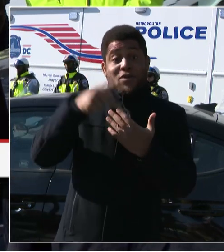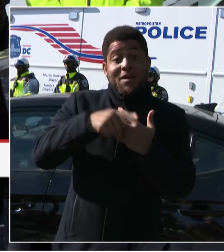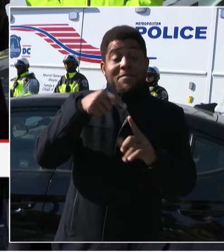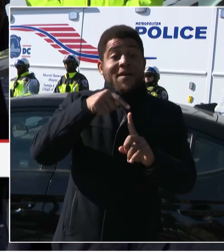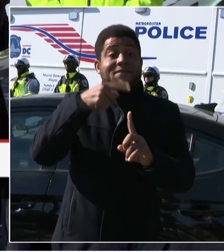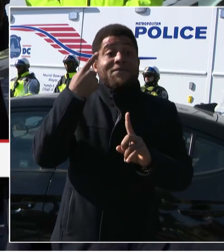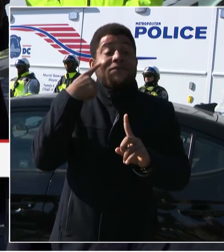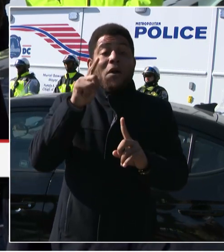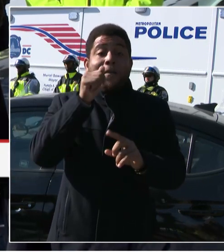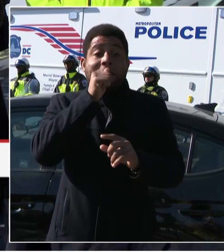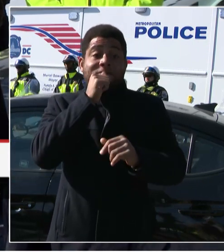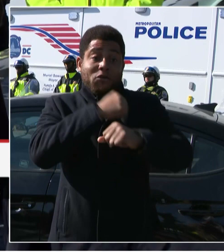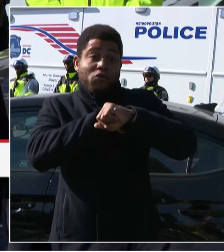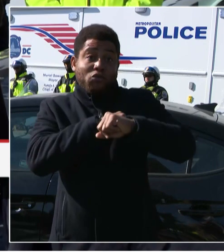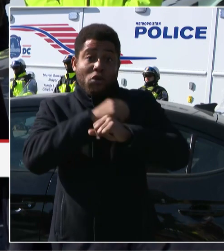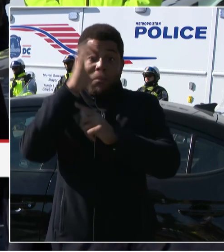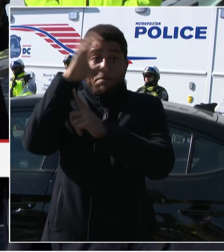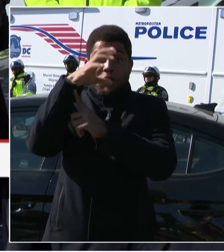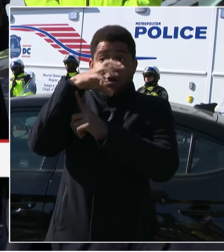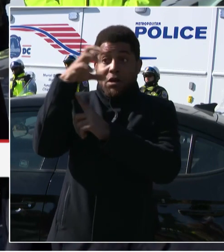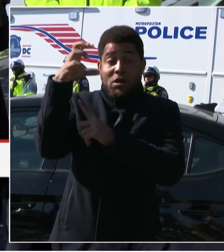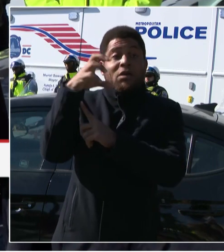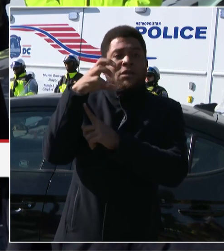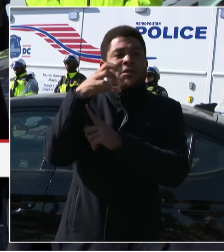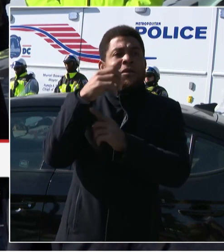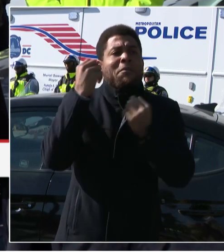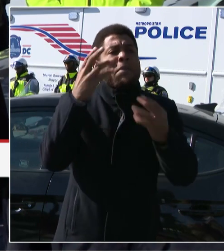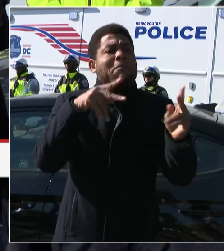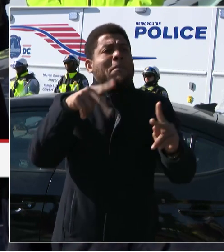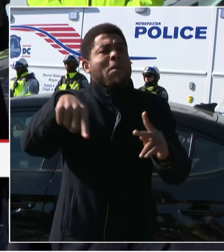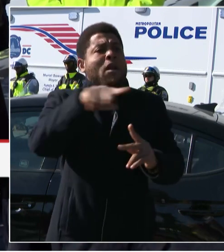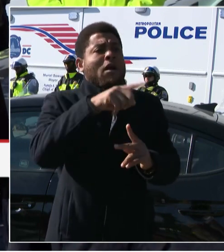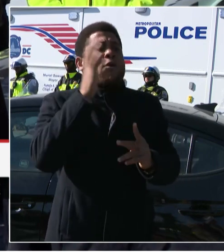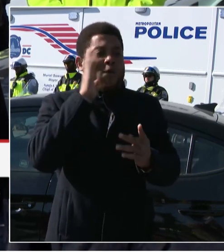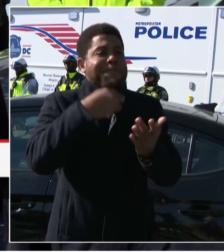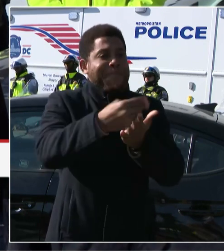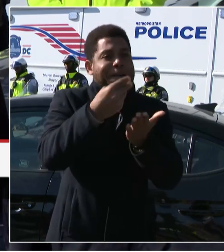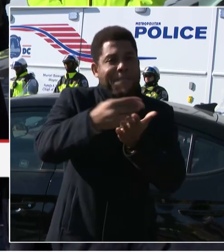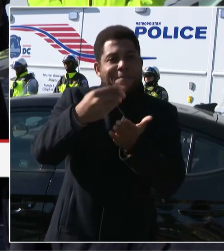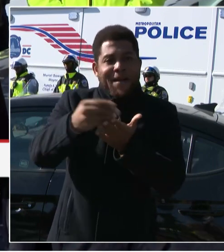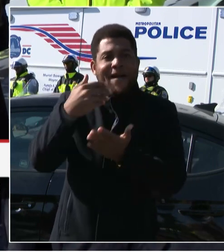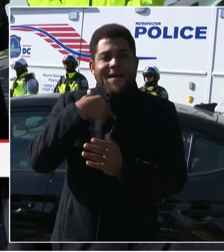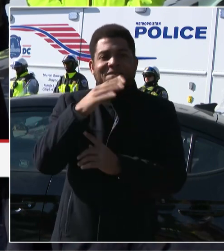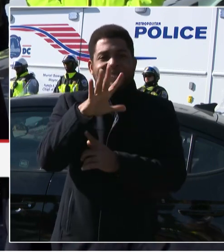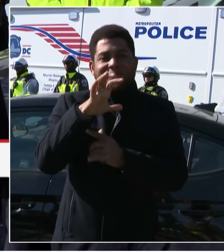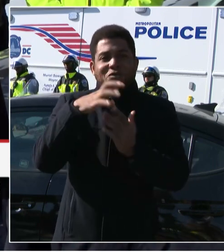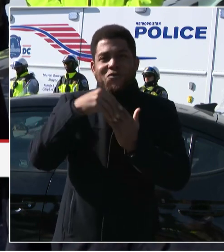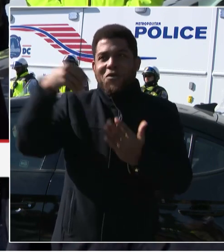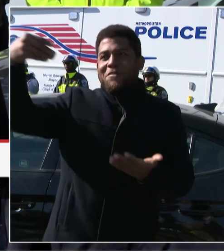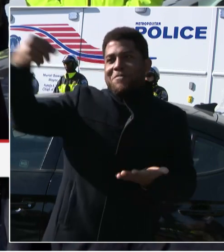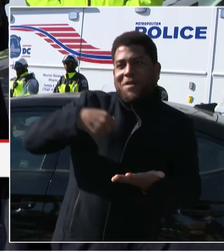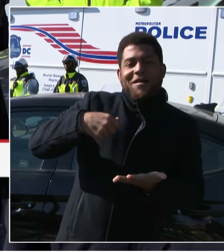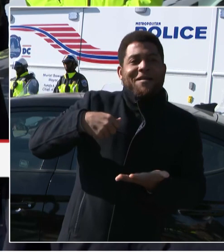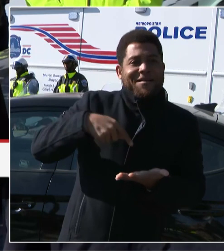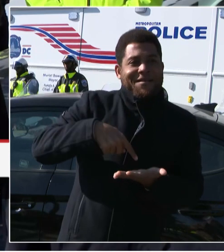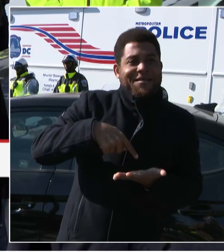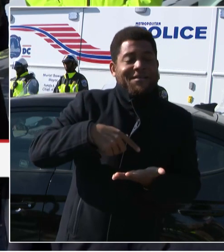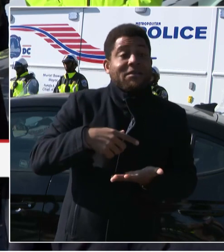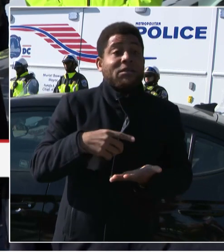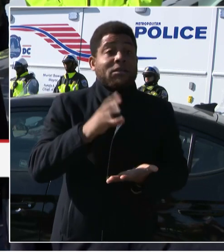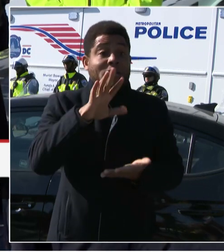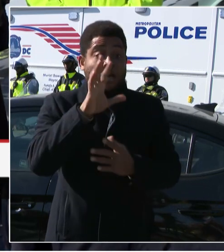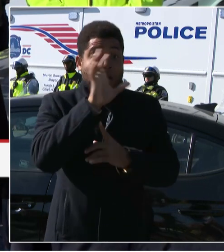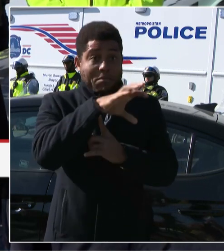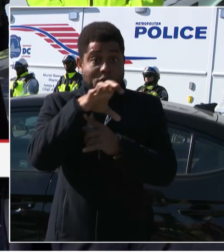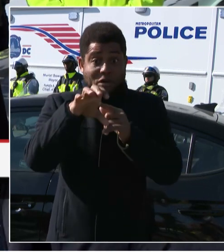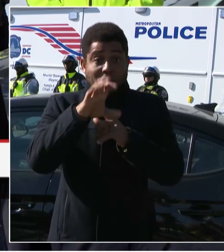taken advantage of it and got their $500 rebate and put cameras up at their homes or their businesses. So